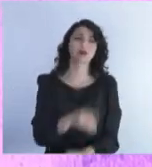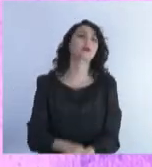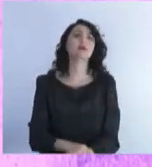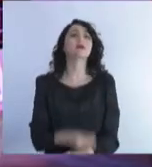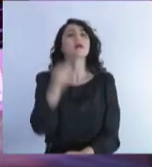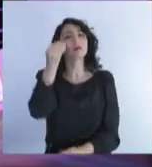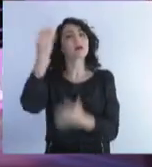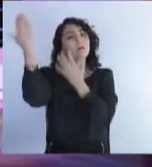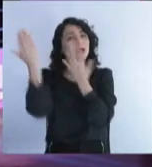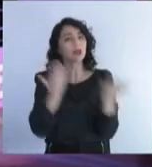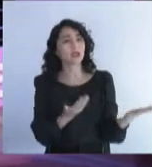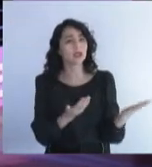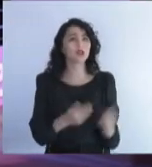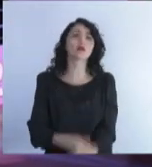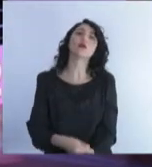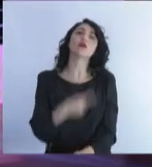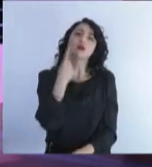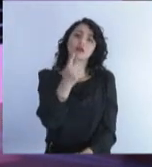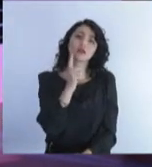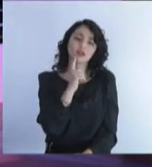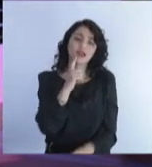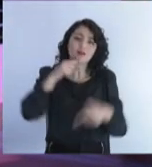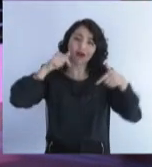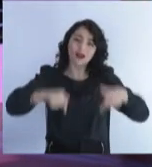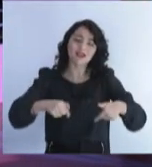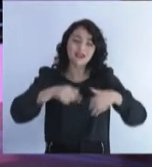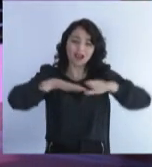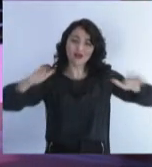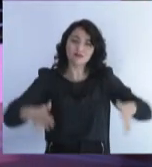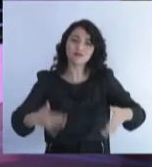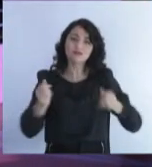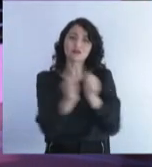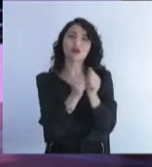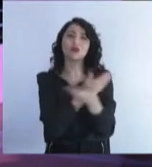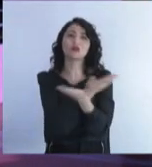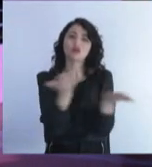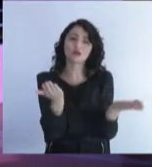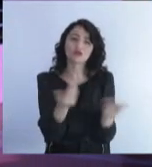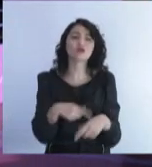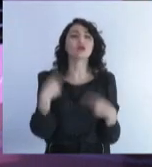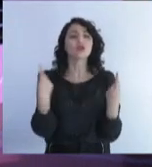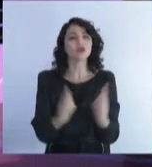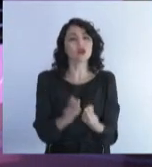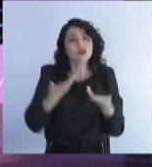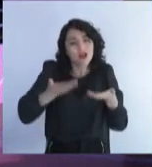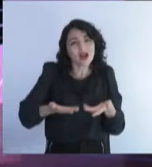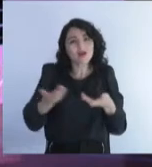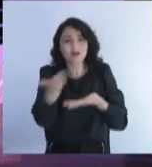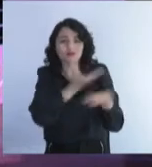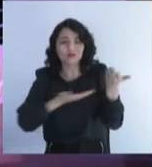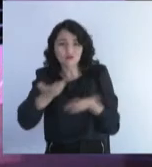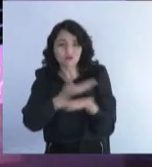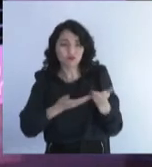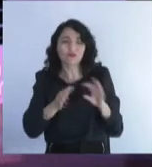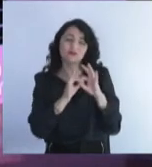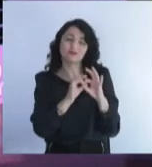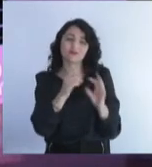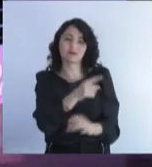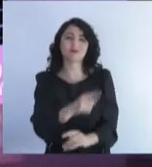Daniel. We are very grateful to have you here, as we have said already. So now the stage is